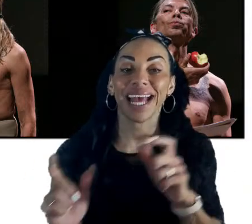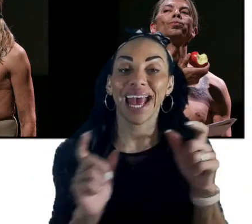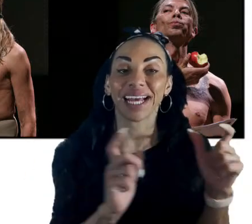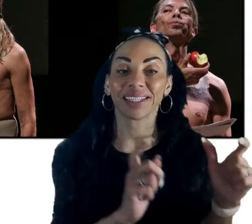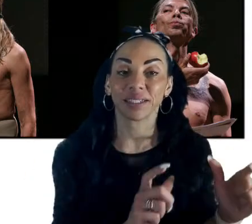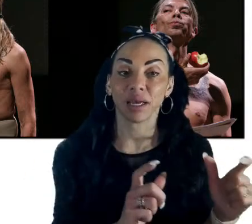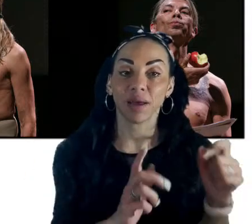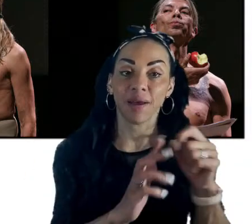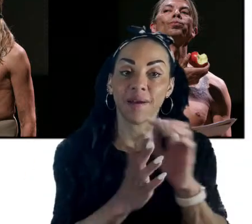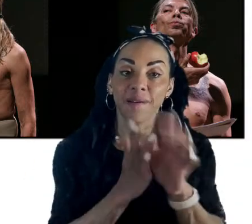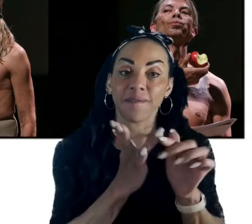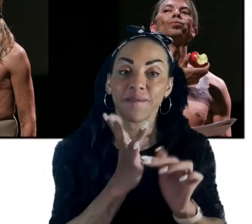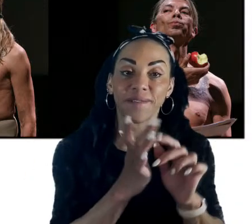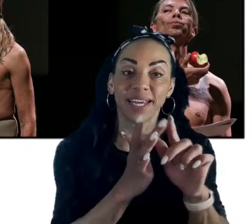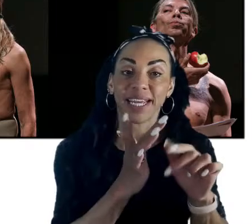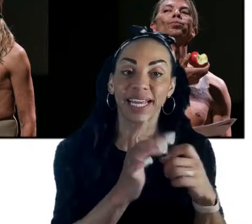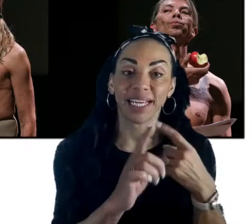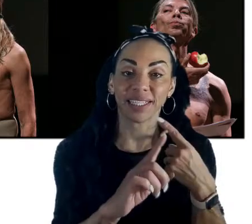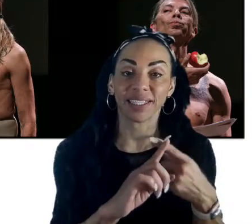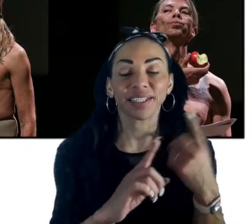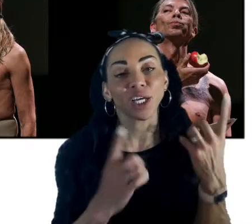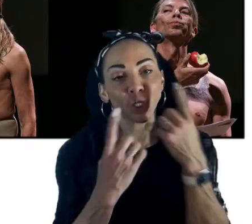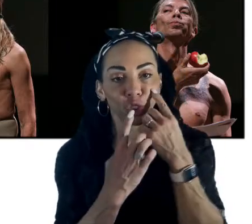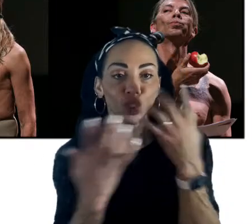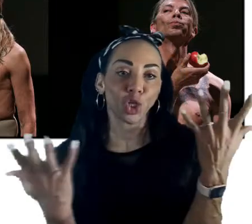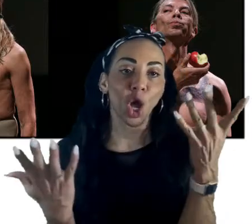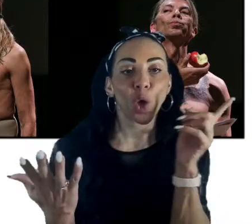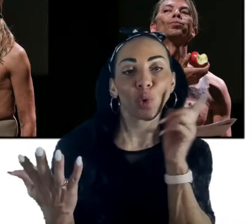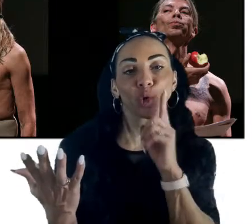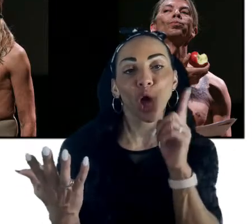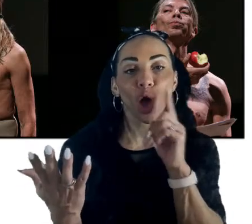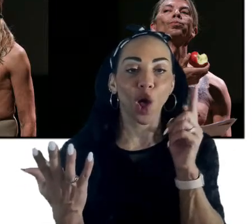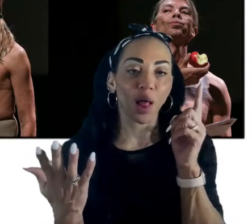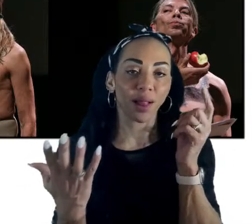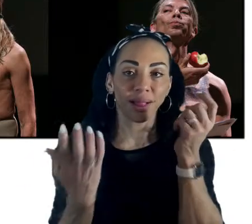exploring a sort of showgirl persona.